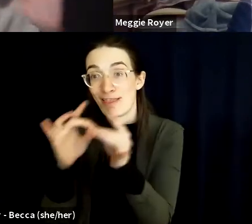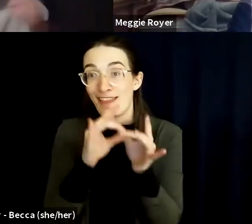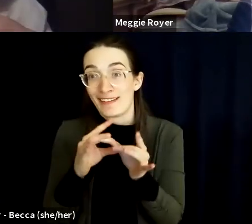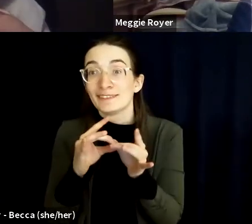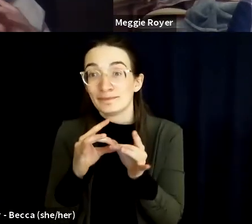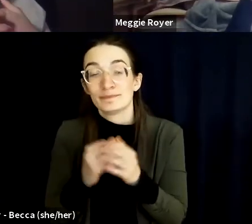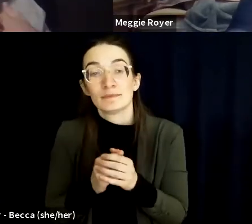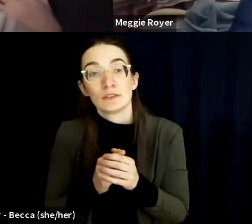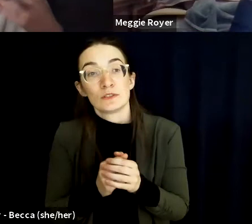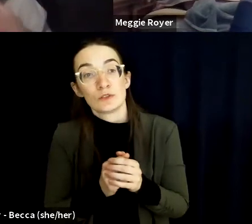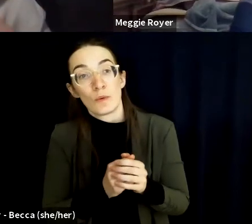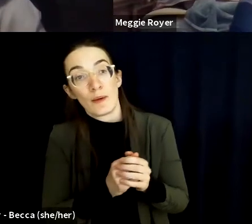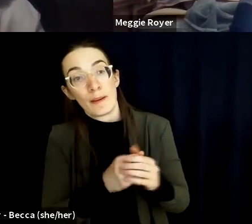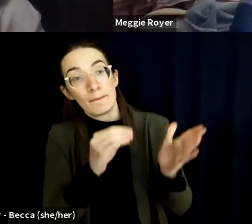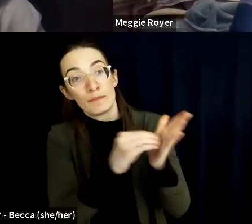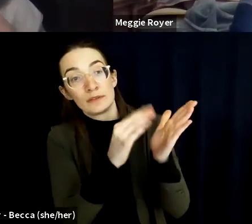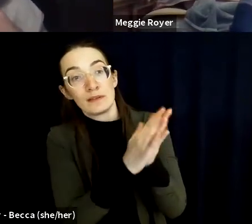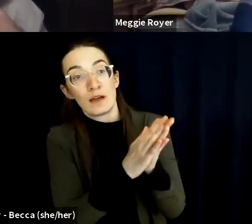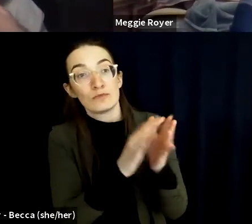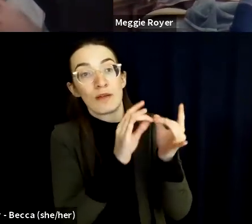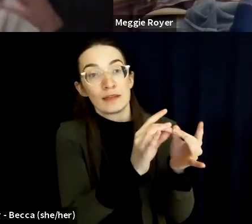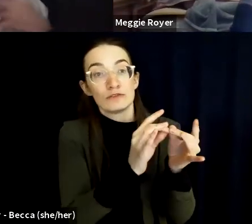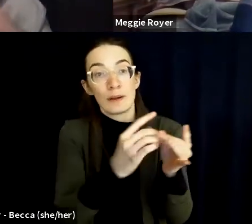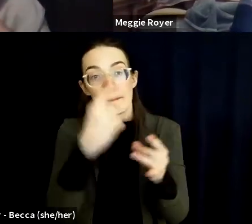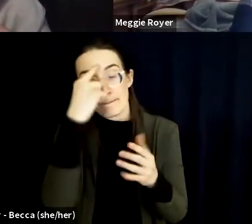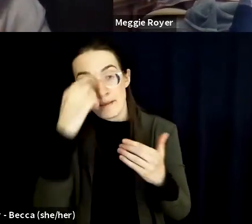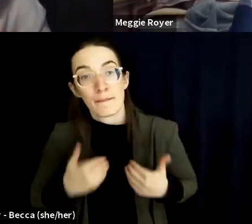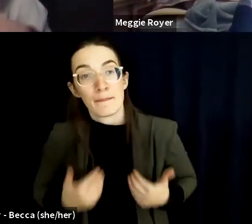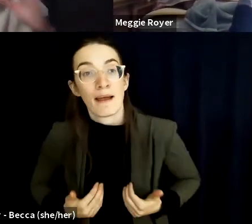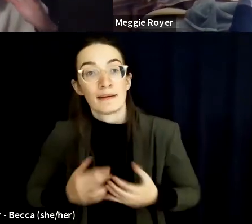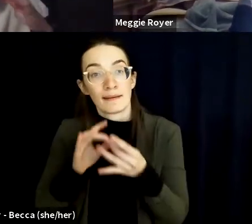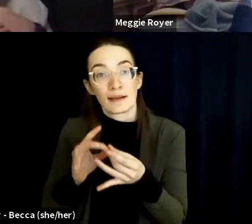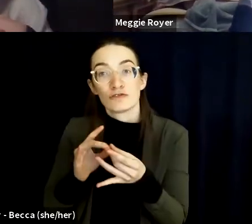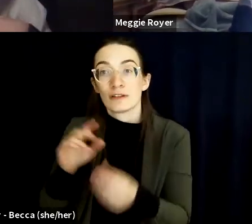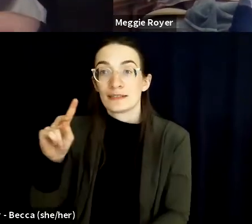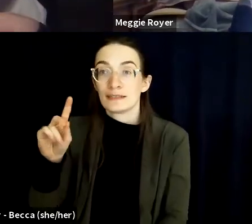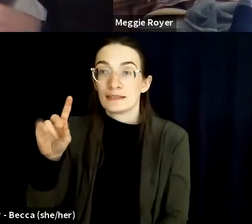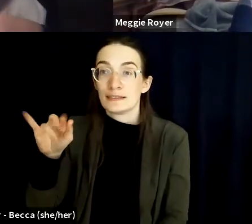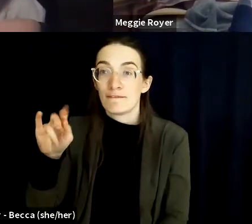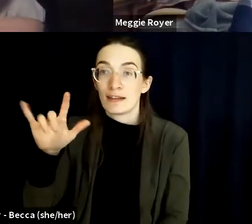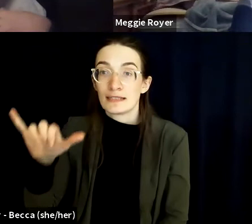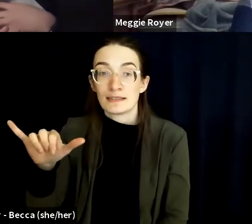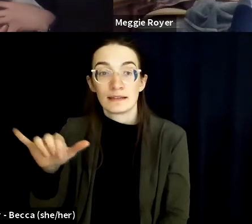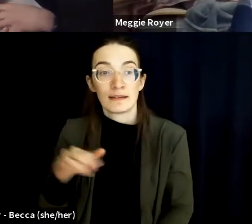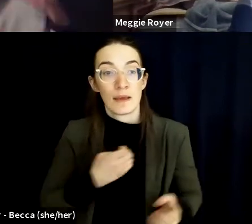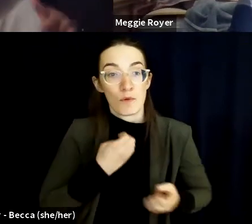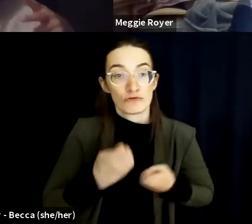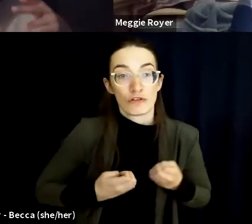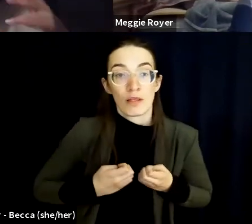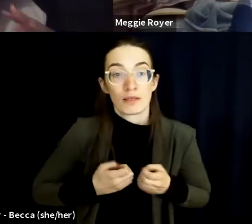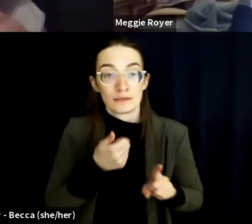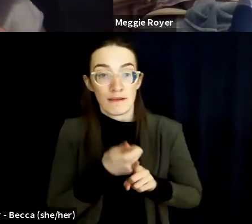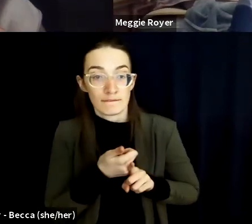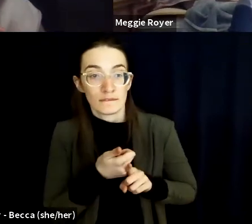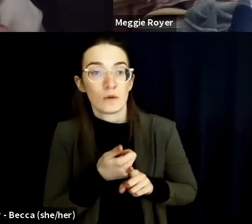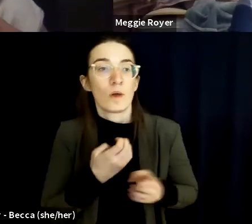wrote relationships, mind body connection, divinity, emotional and self, or